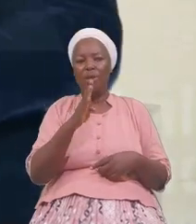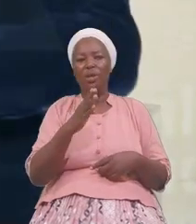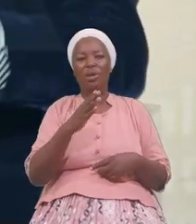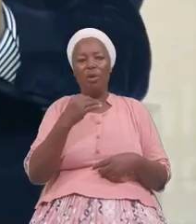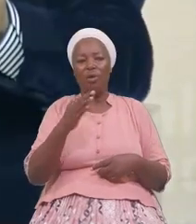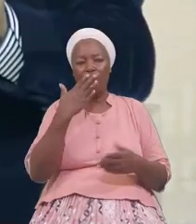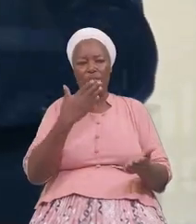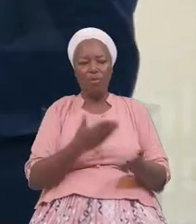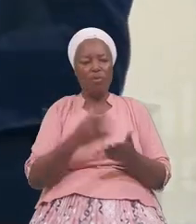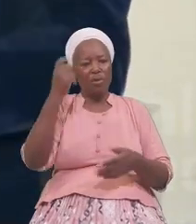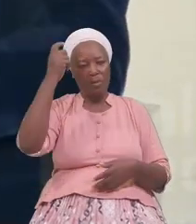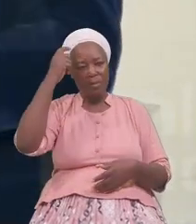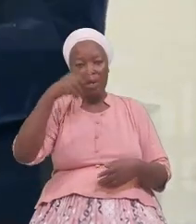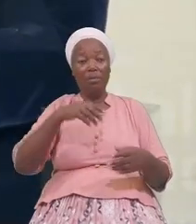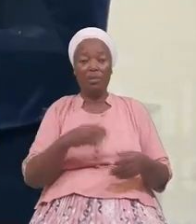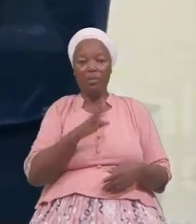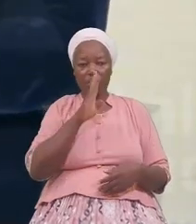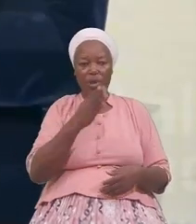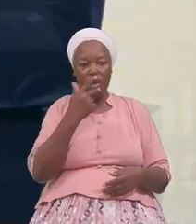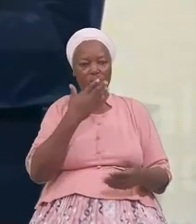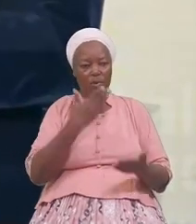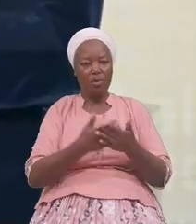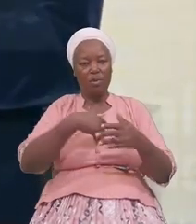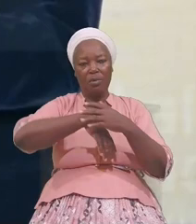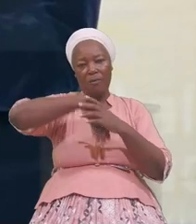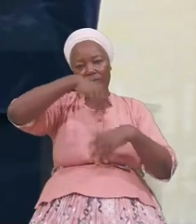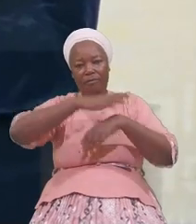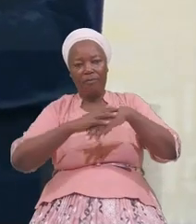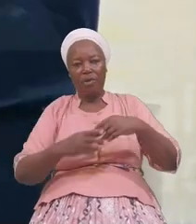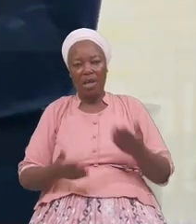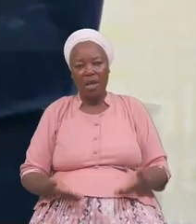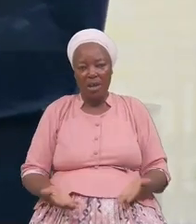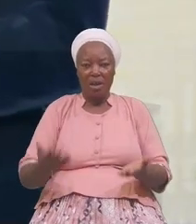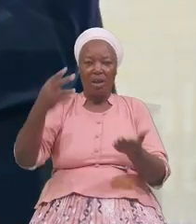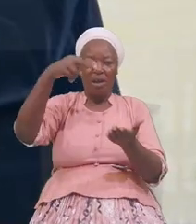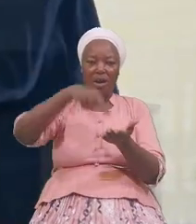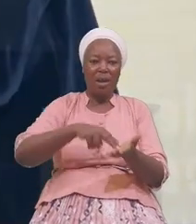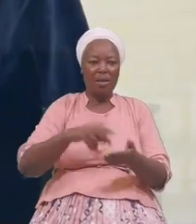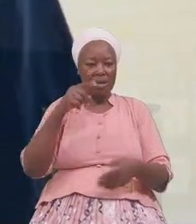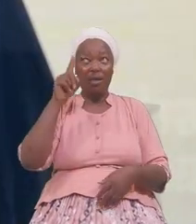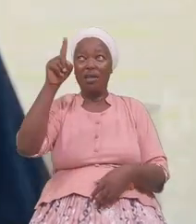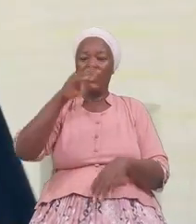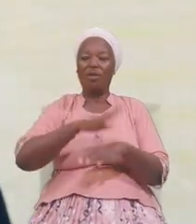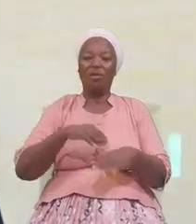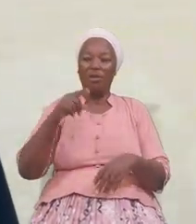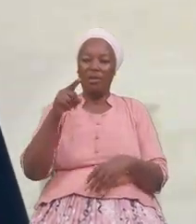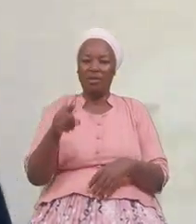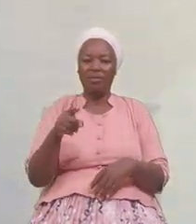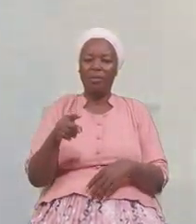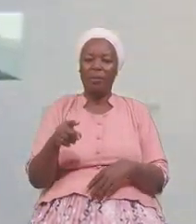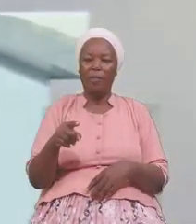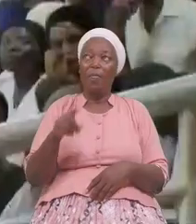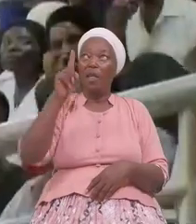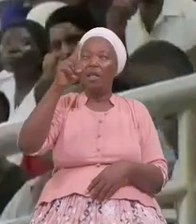of good comfort, rise, he calleth thee. He calleth